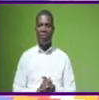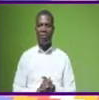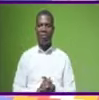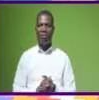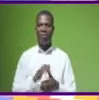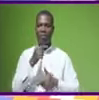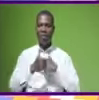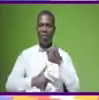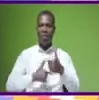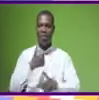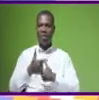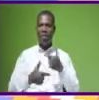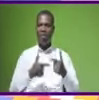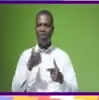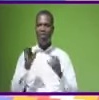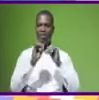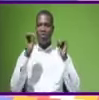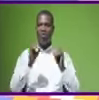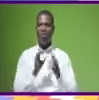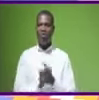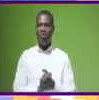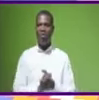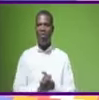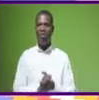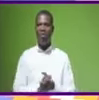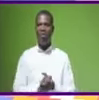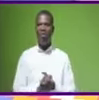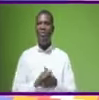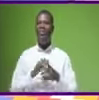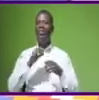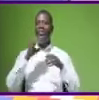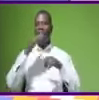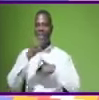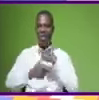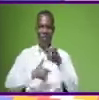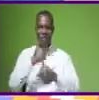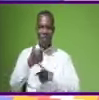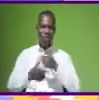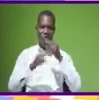Adomo. Adomarakwa. Adomo.